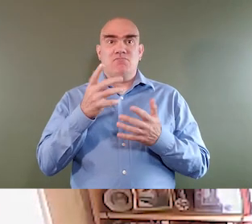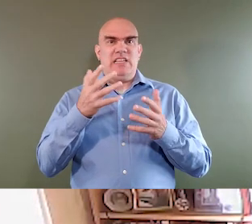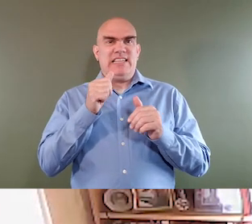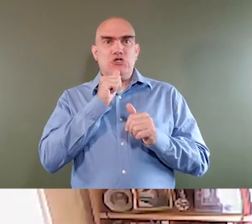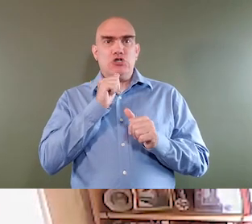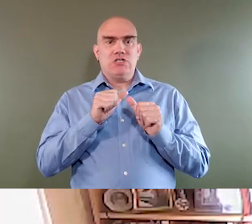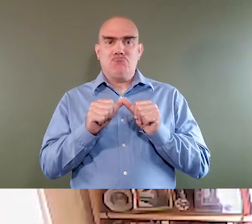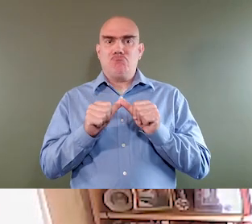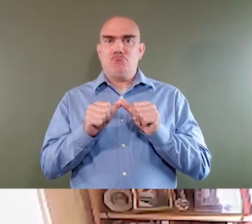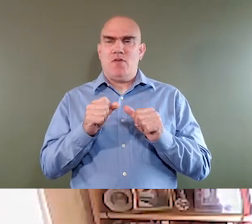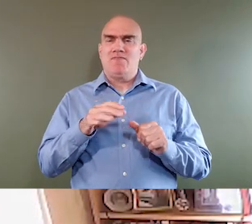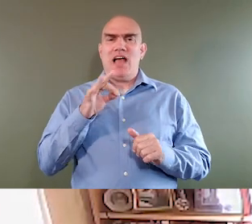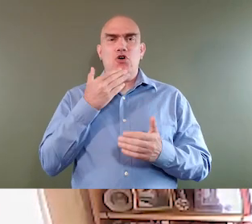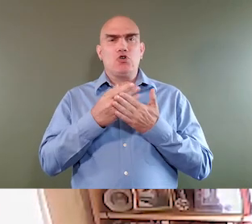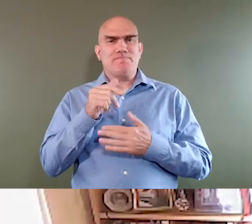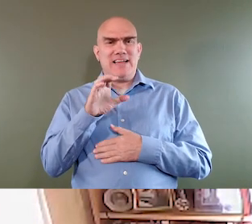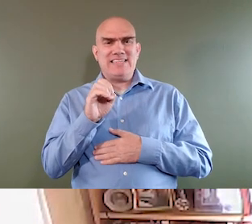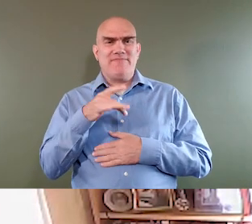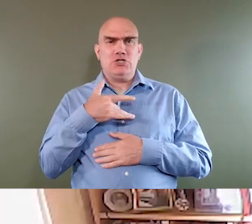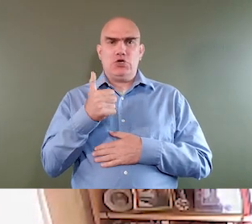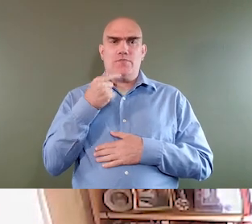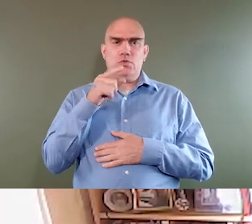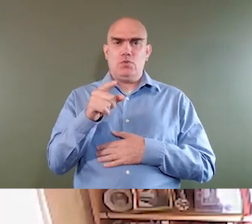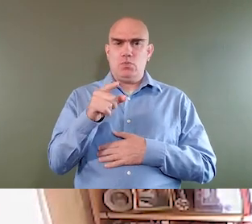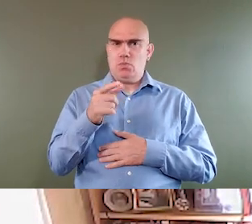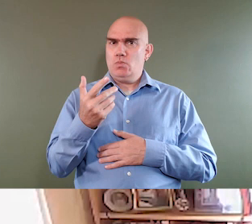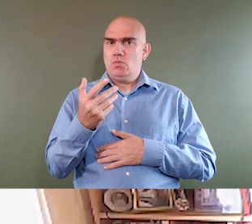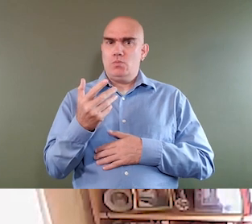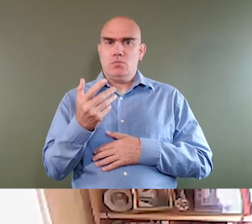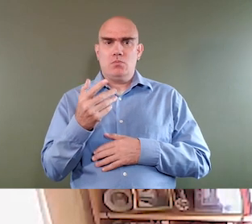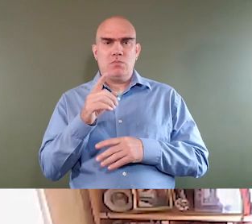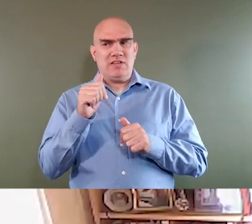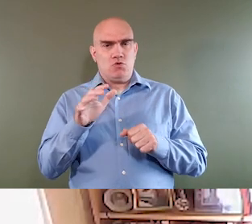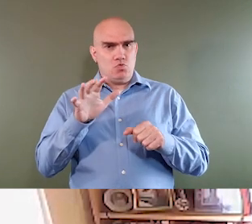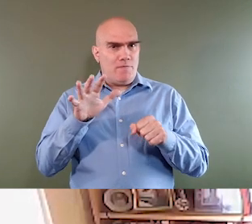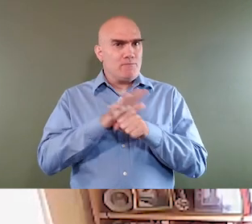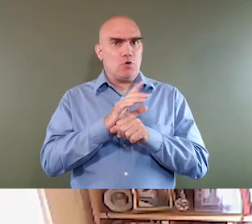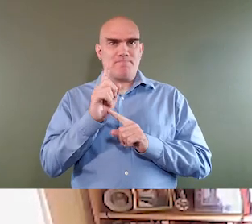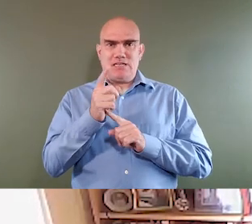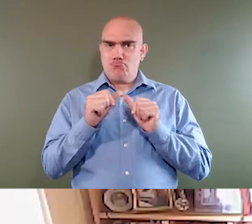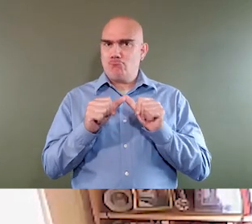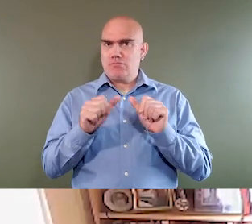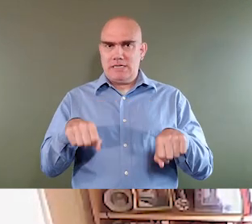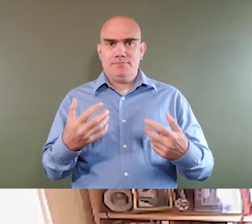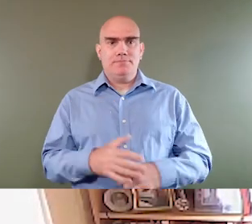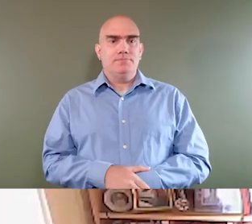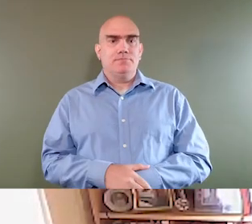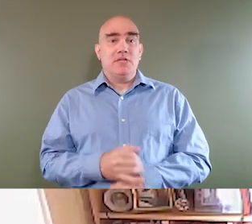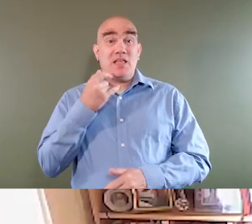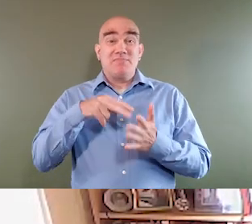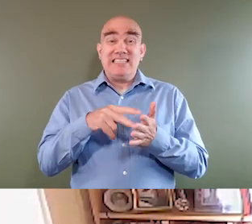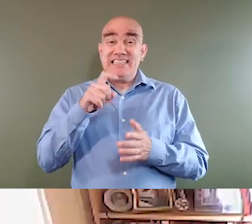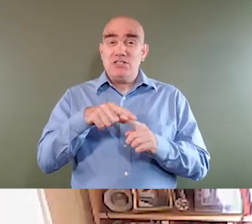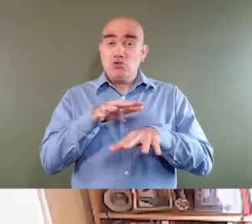So find a good pace that feels good for you, where you can do the full minute. That means you need to go slower